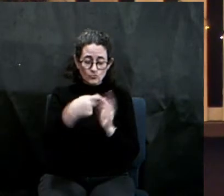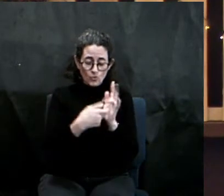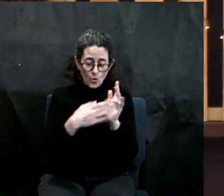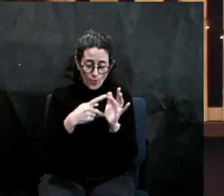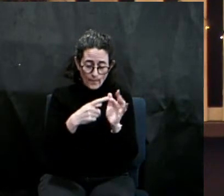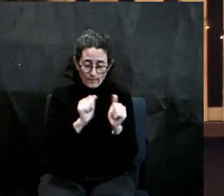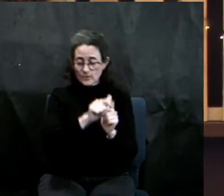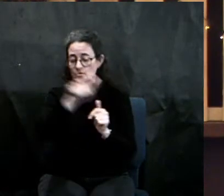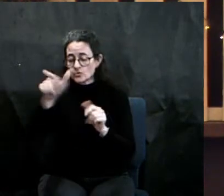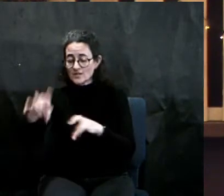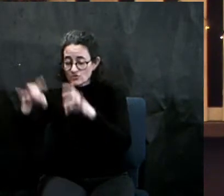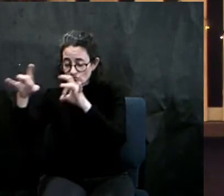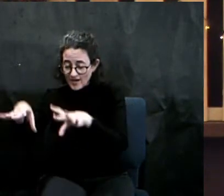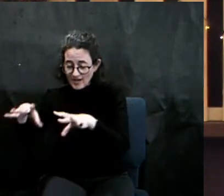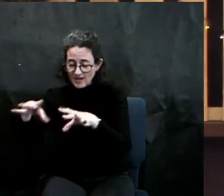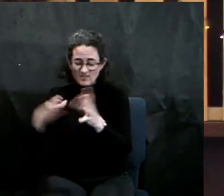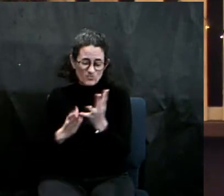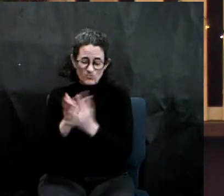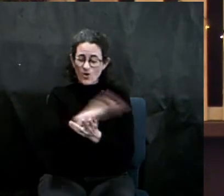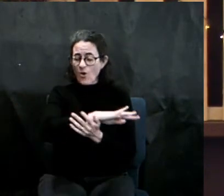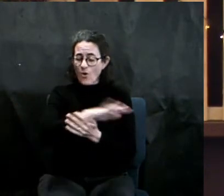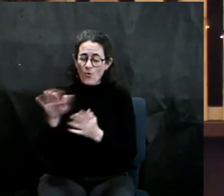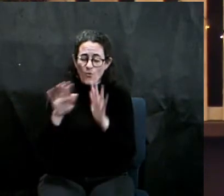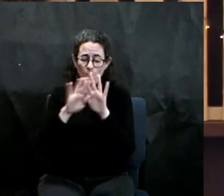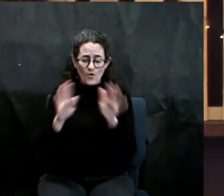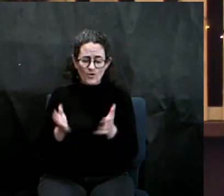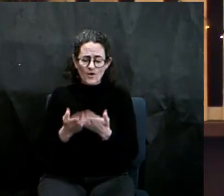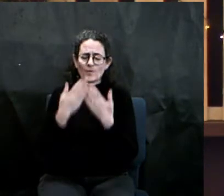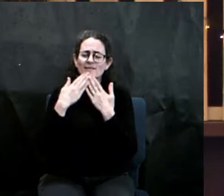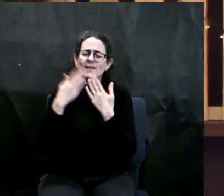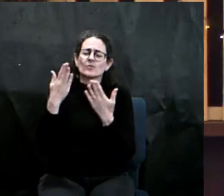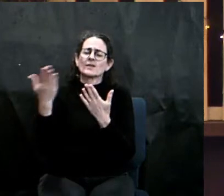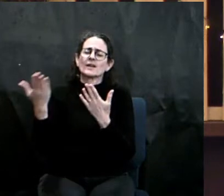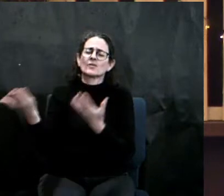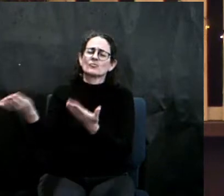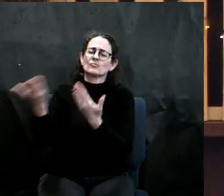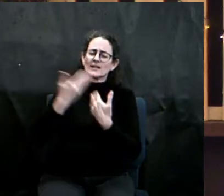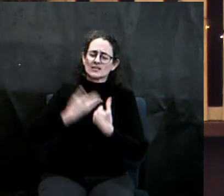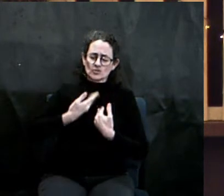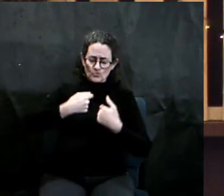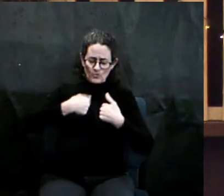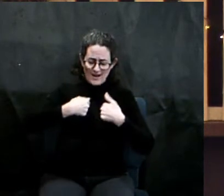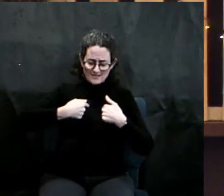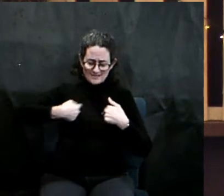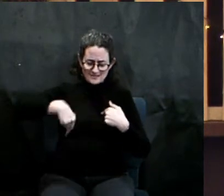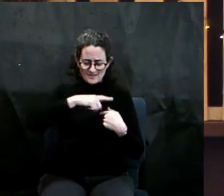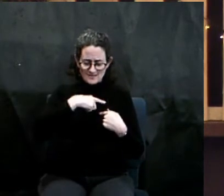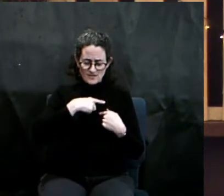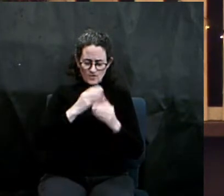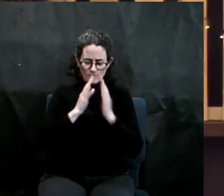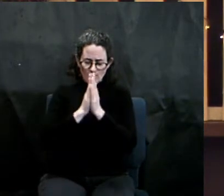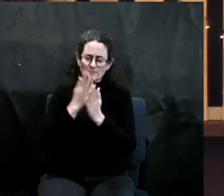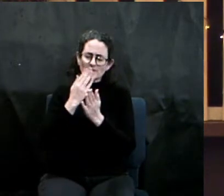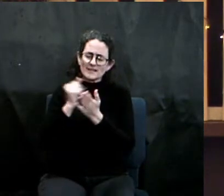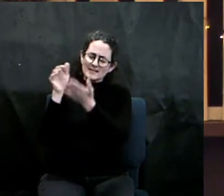into all the world. We thank you that it reached us, and we pray that you would help us to be a